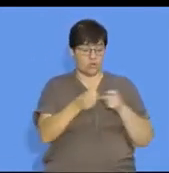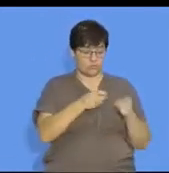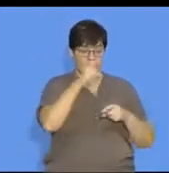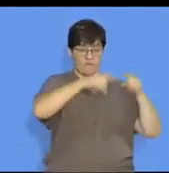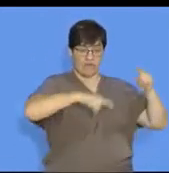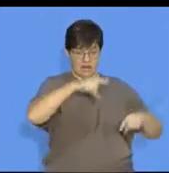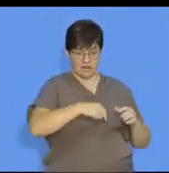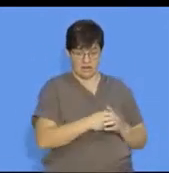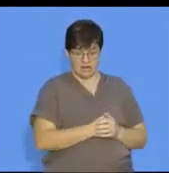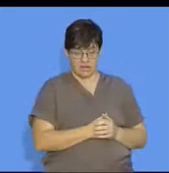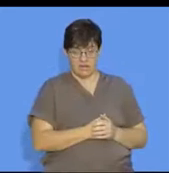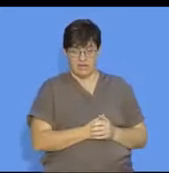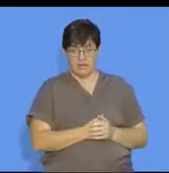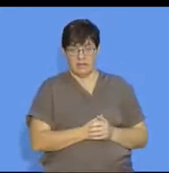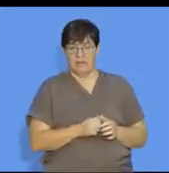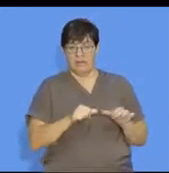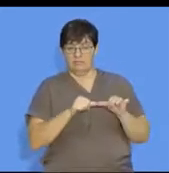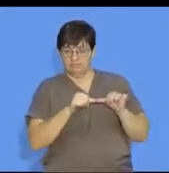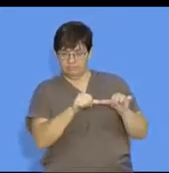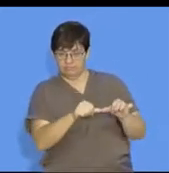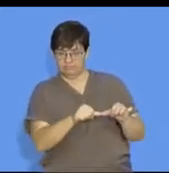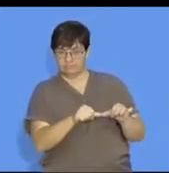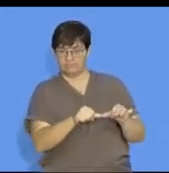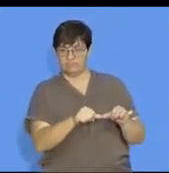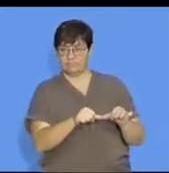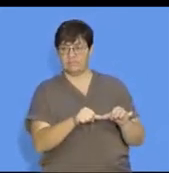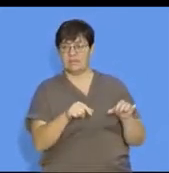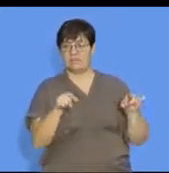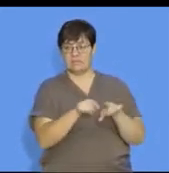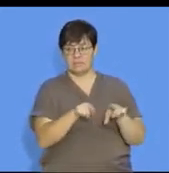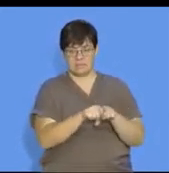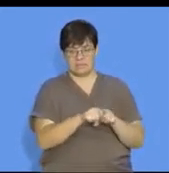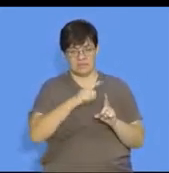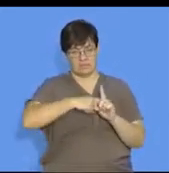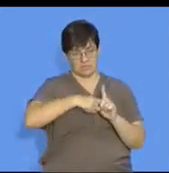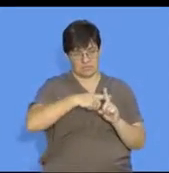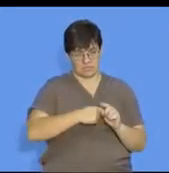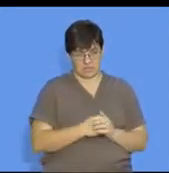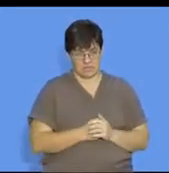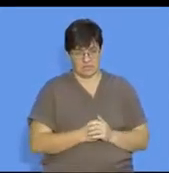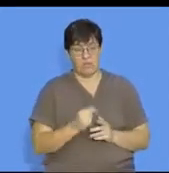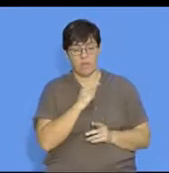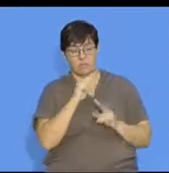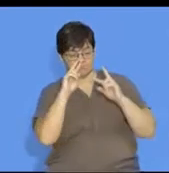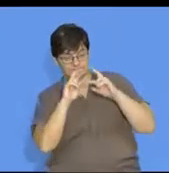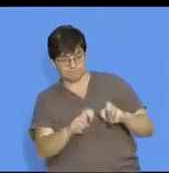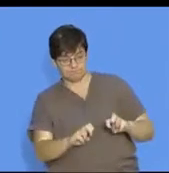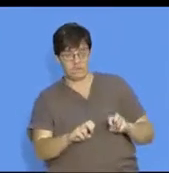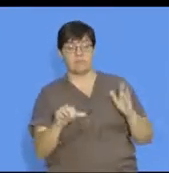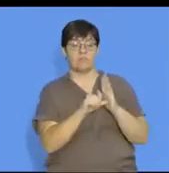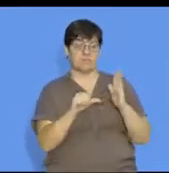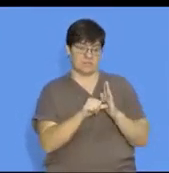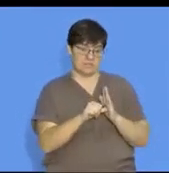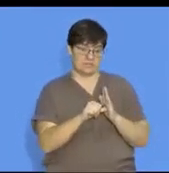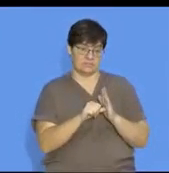control variable in this case, we try to keep the temperature constant, because how we carry out this